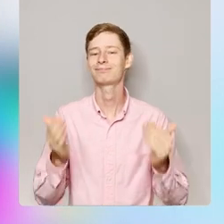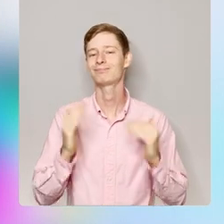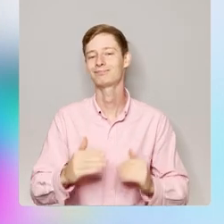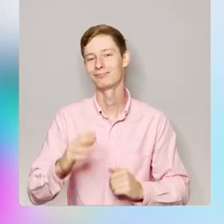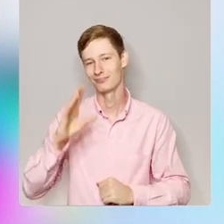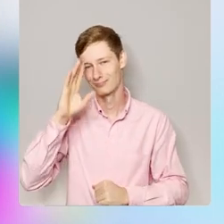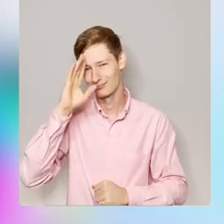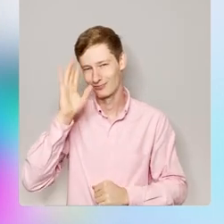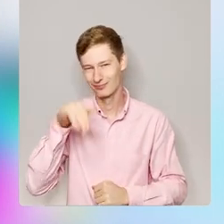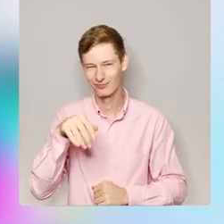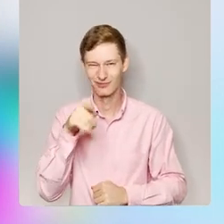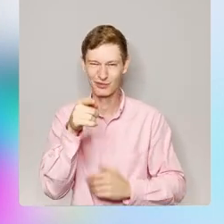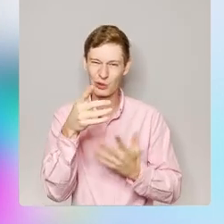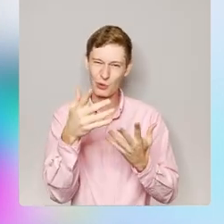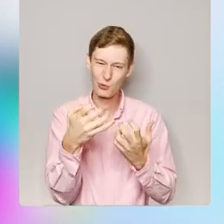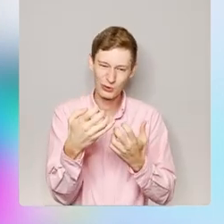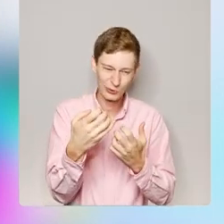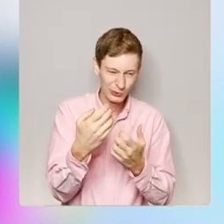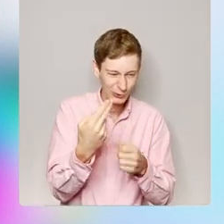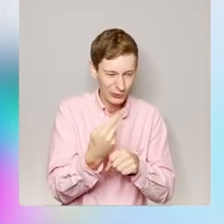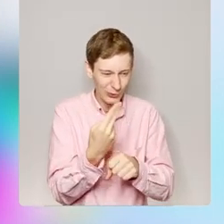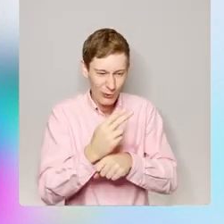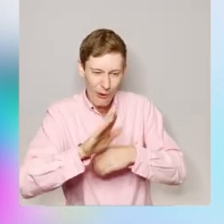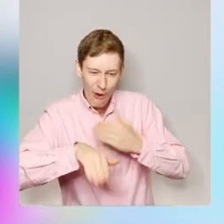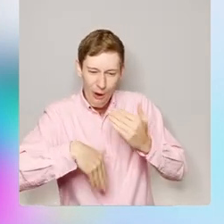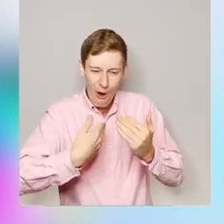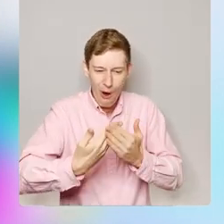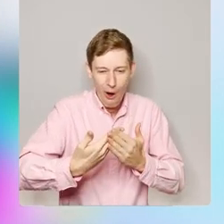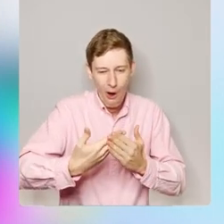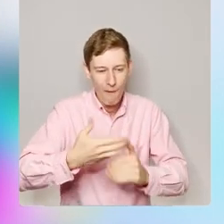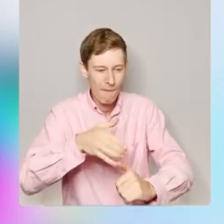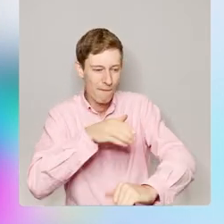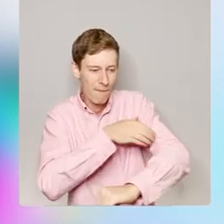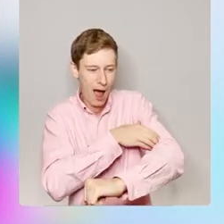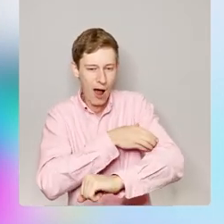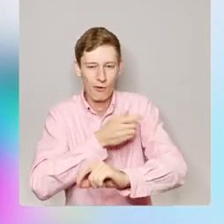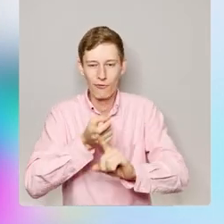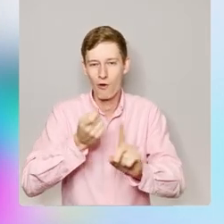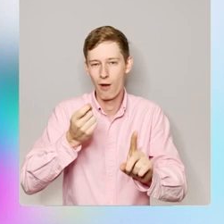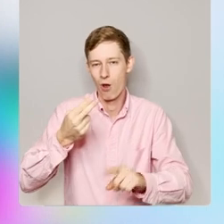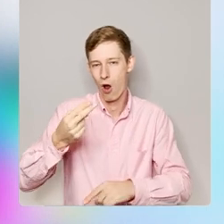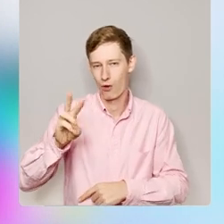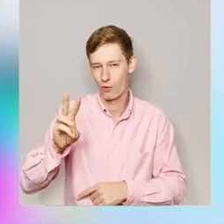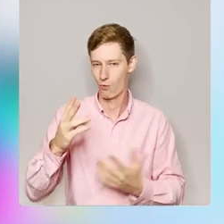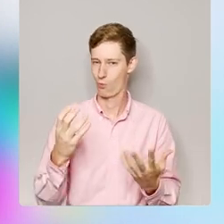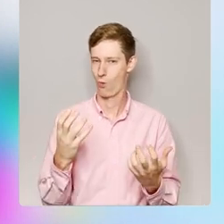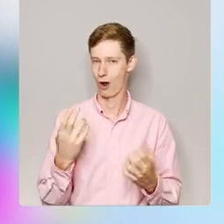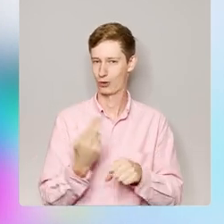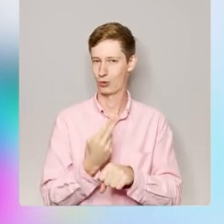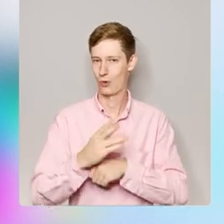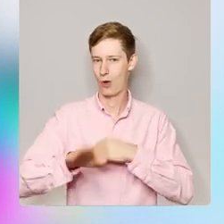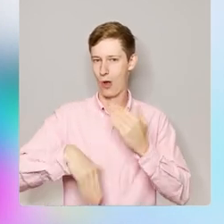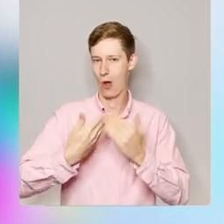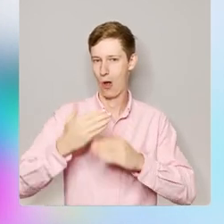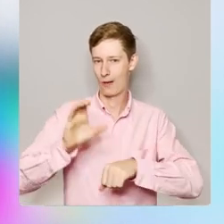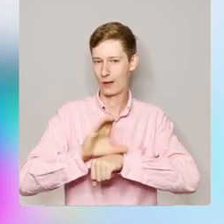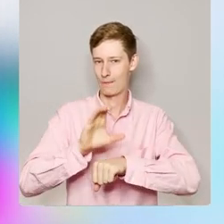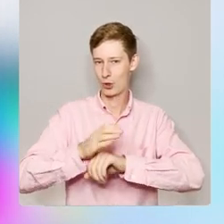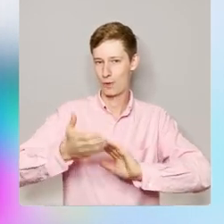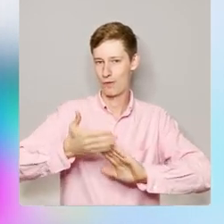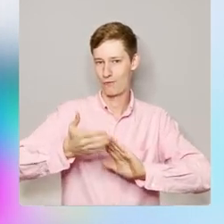Now, we know that you want to squeeze every drop of compute out of our hardware. So we've improved our performance